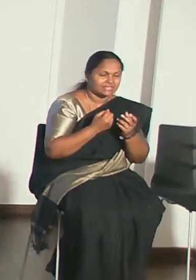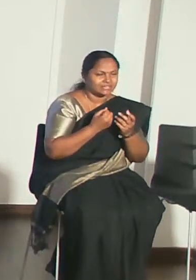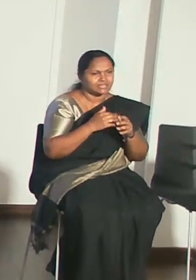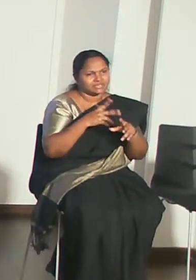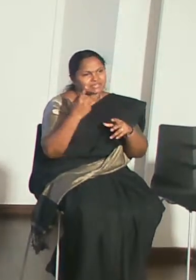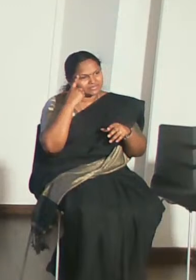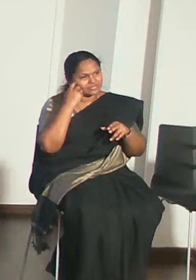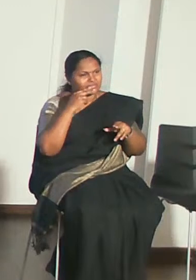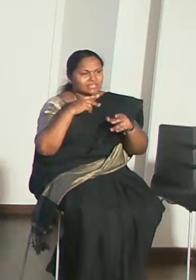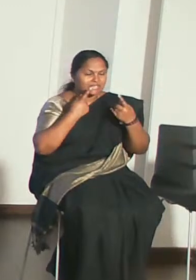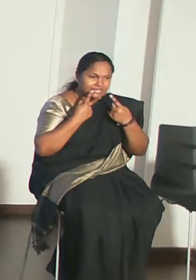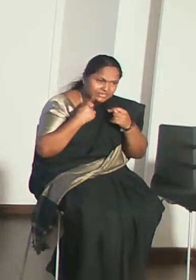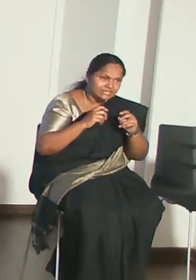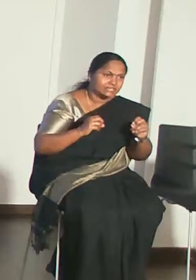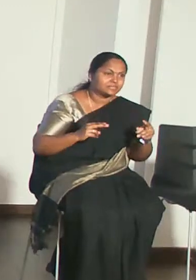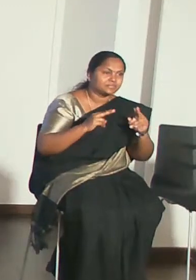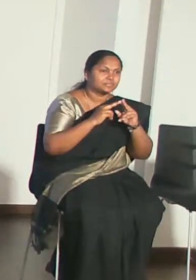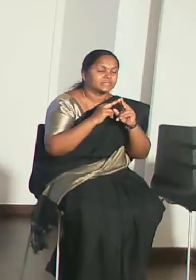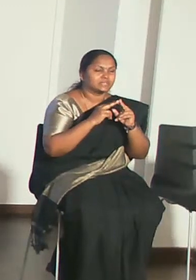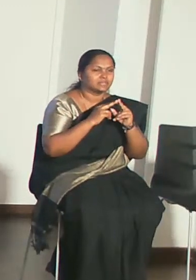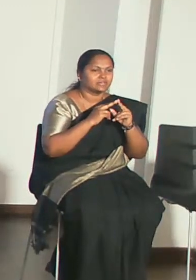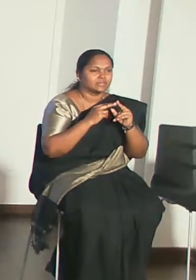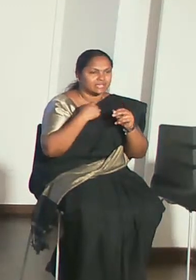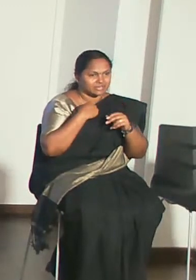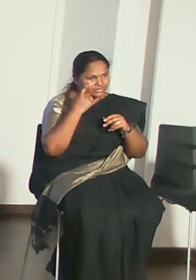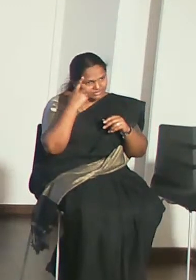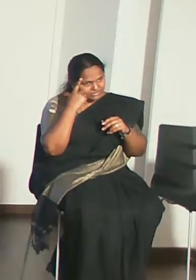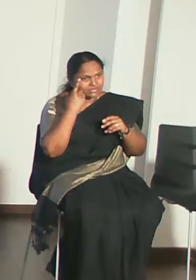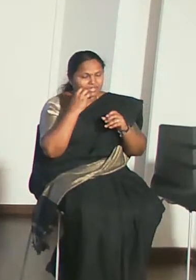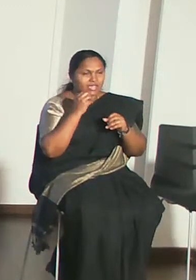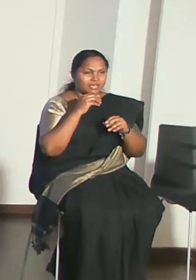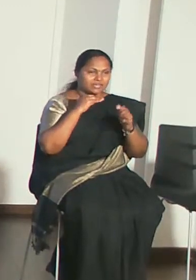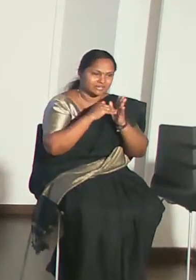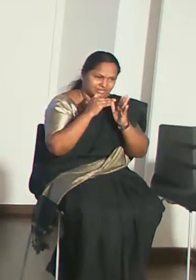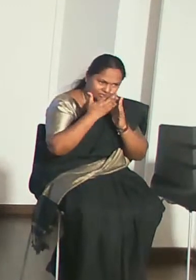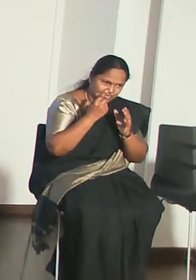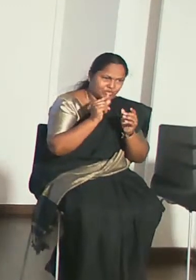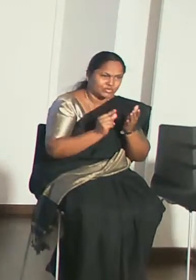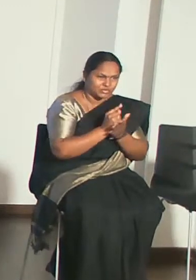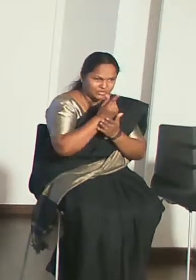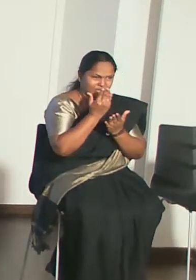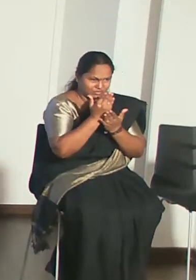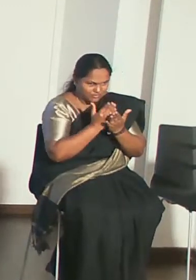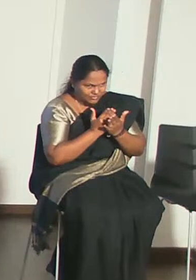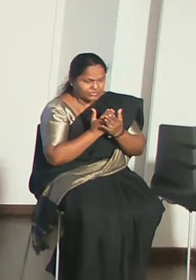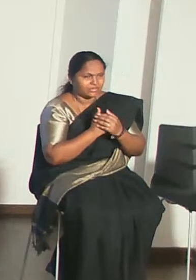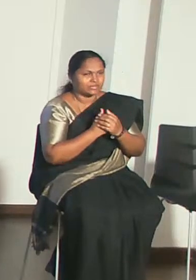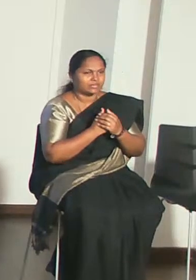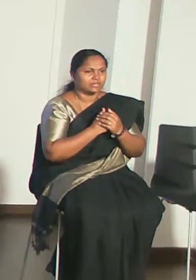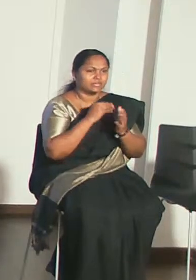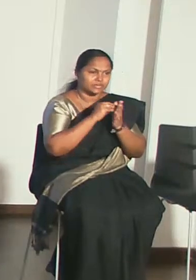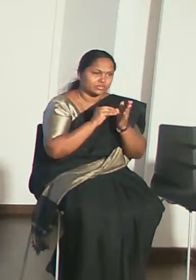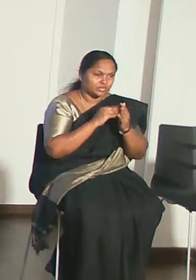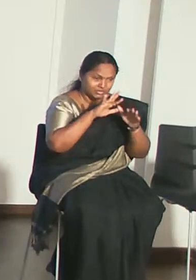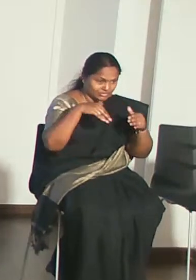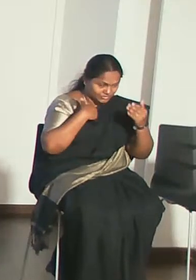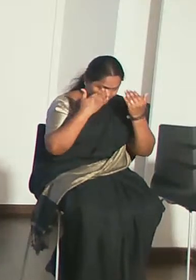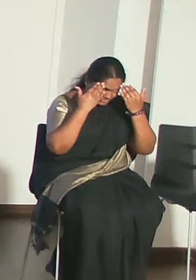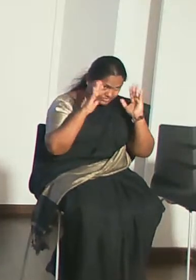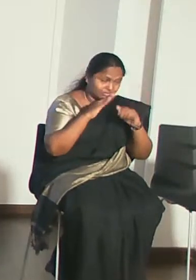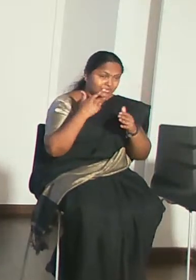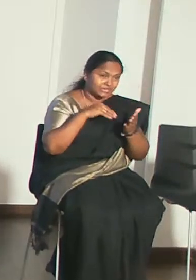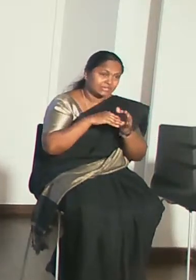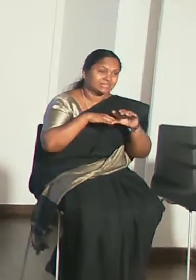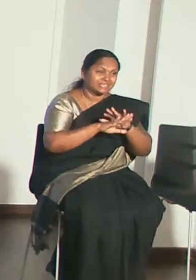should sort of strive for, especially at I think college levels, university levels, programming. I mean, students even don't know that these